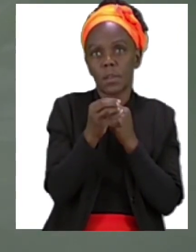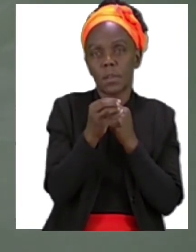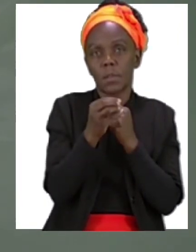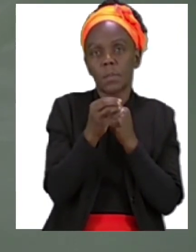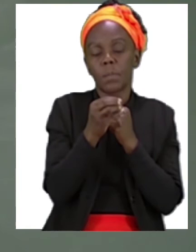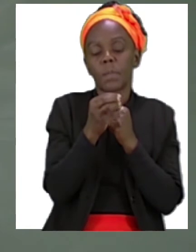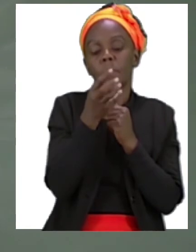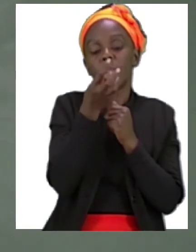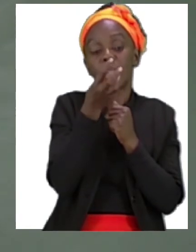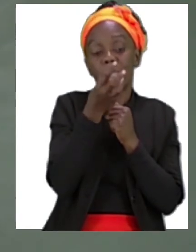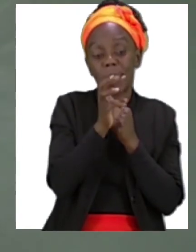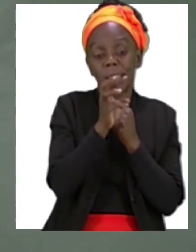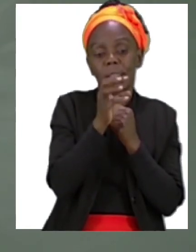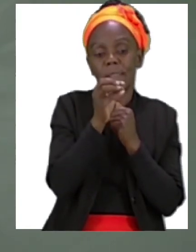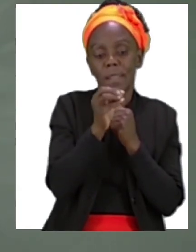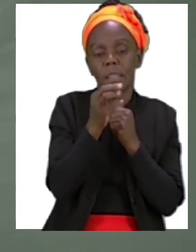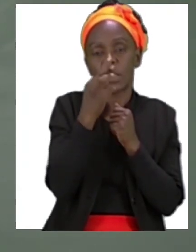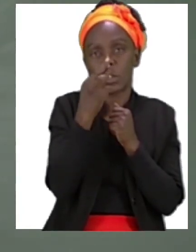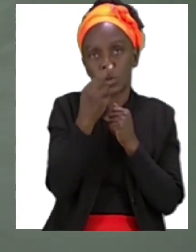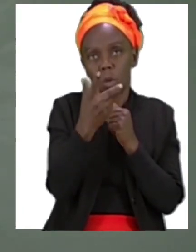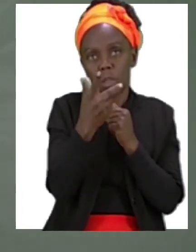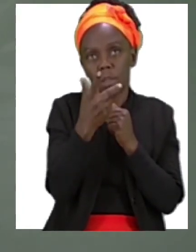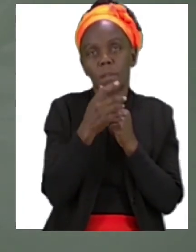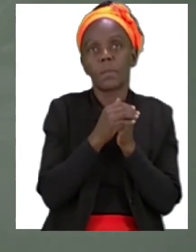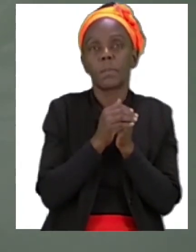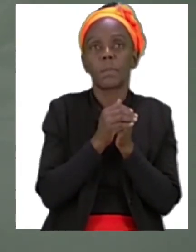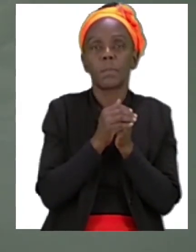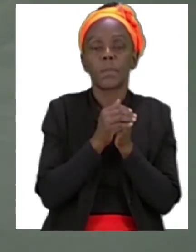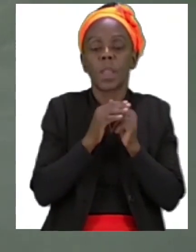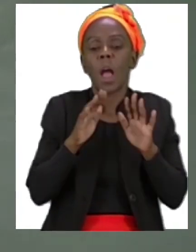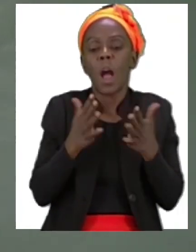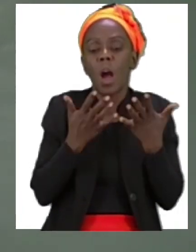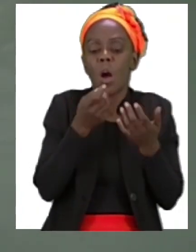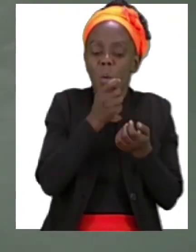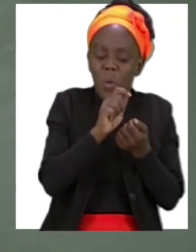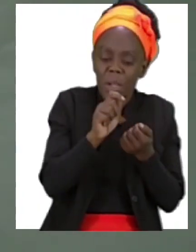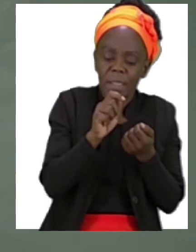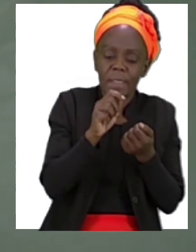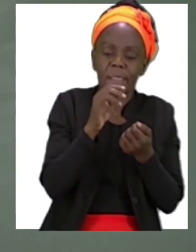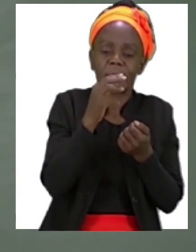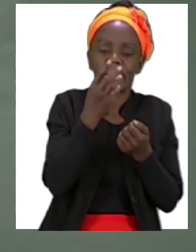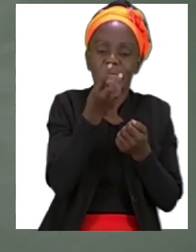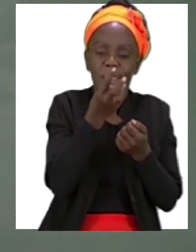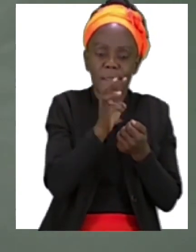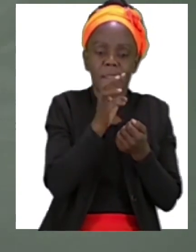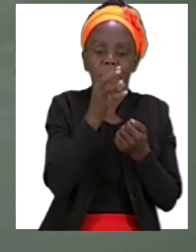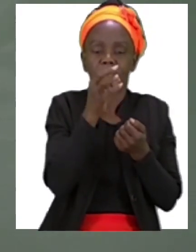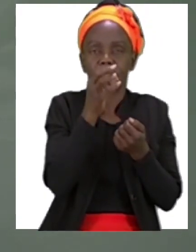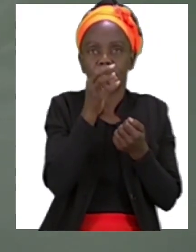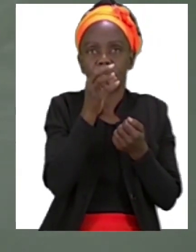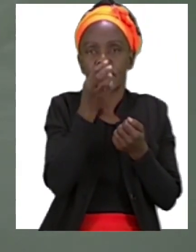is $60. And how we are going to write the $60 is first our